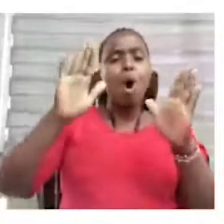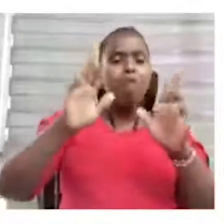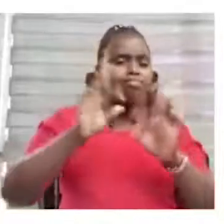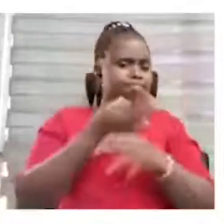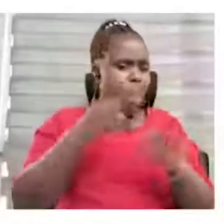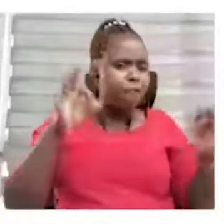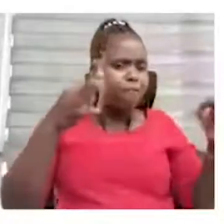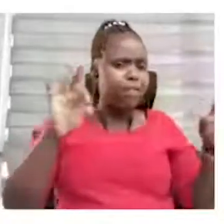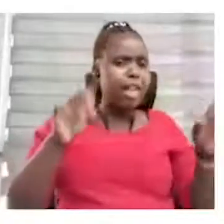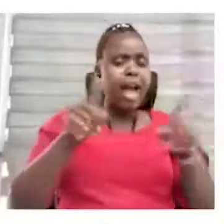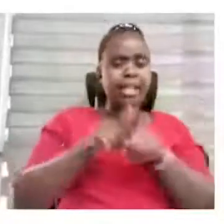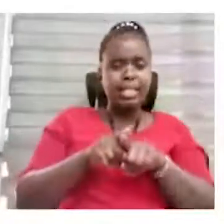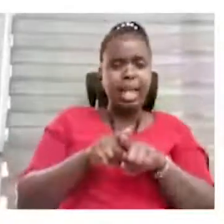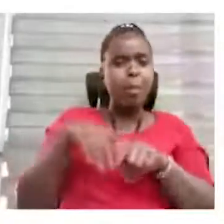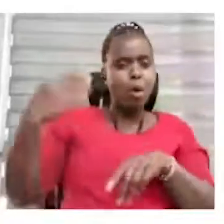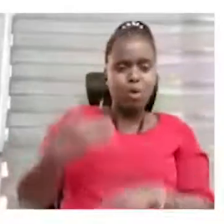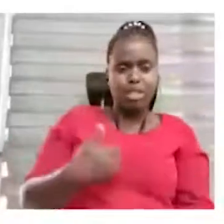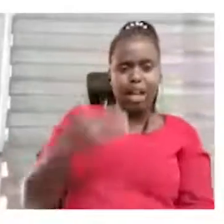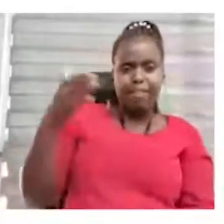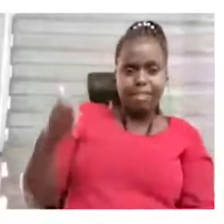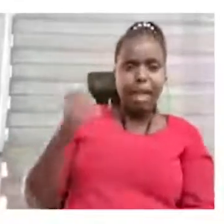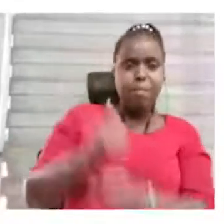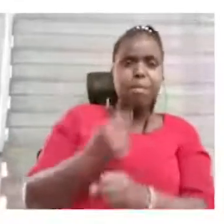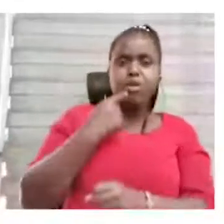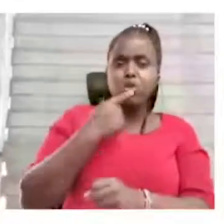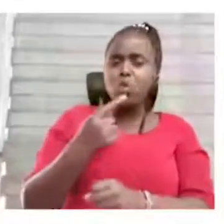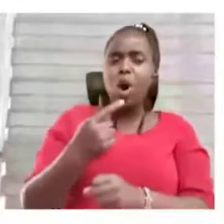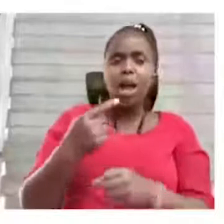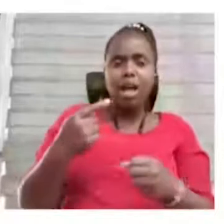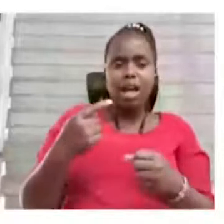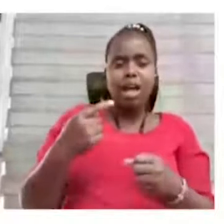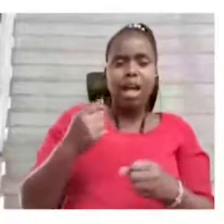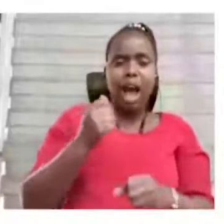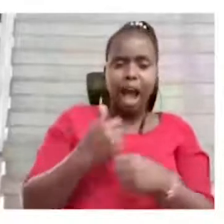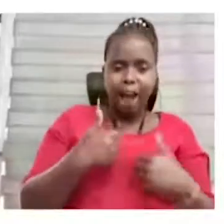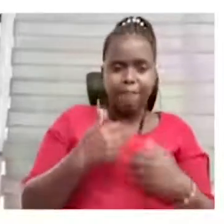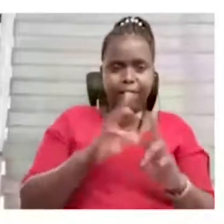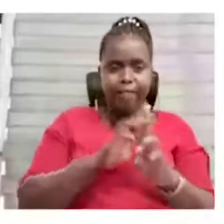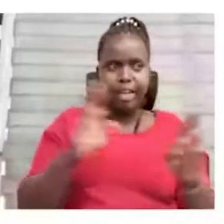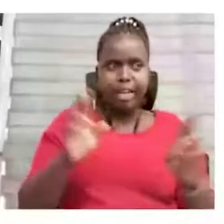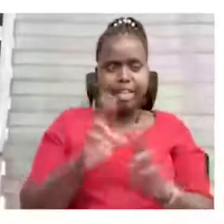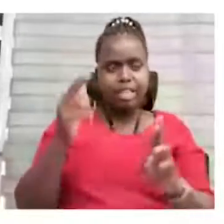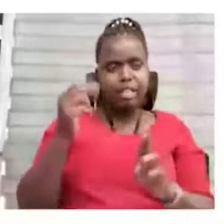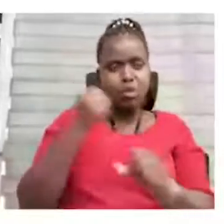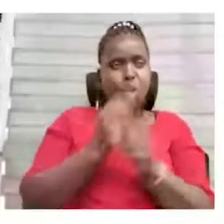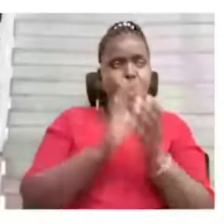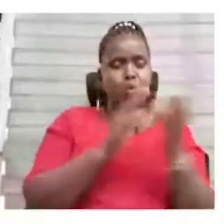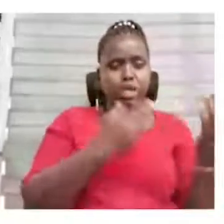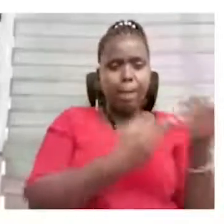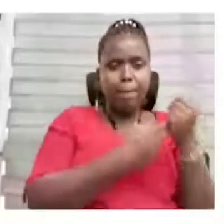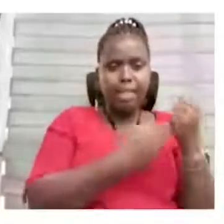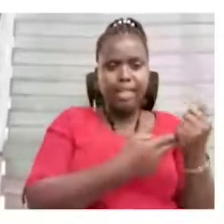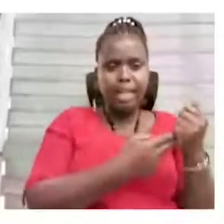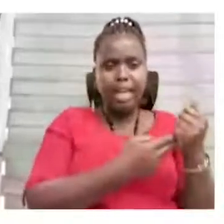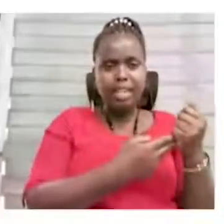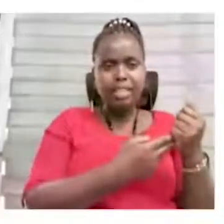of our devices. We make it available to our OEM partners for free, like Vodacom, so they can